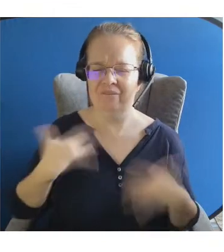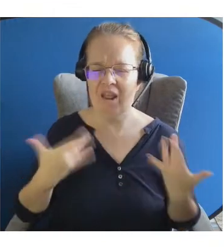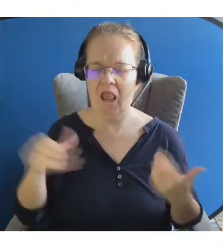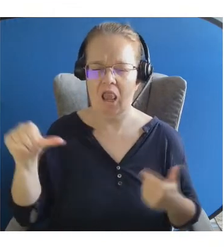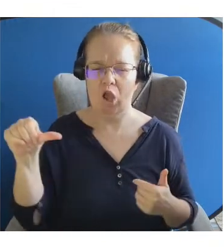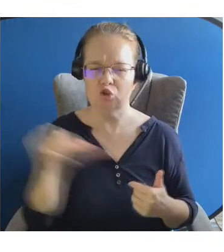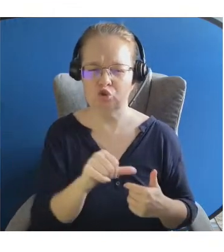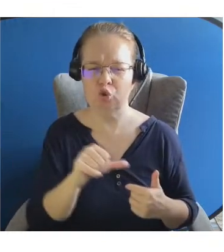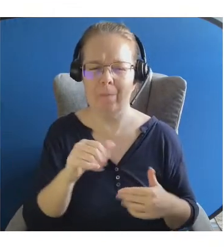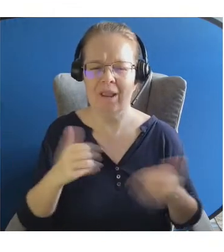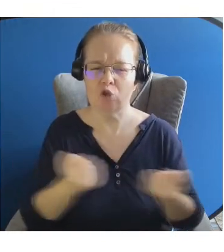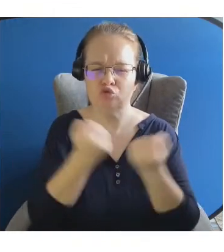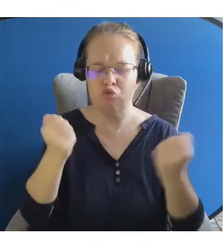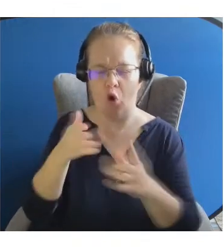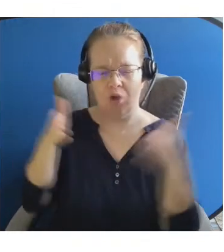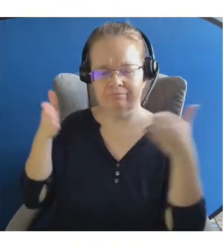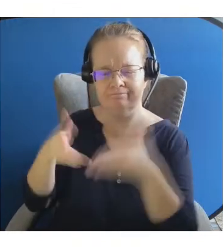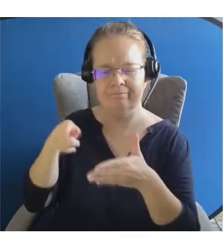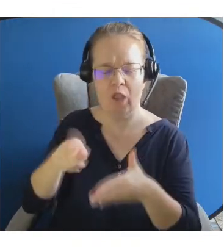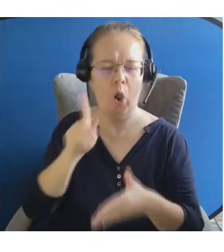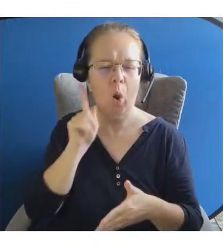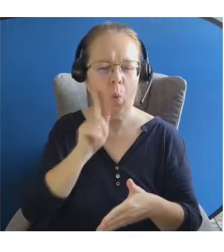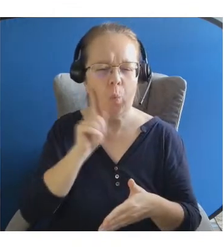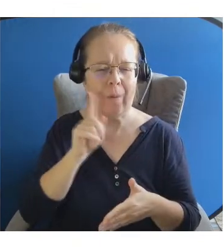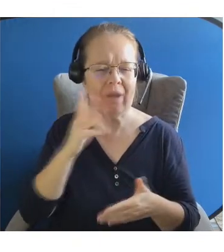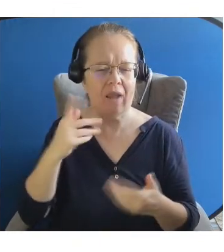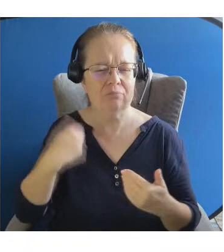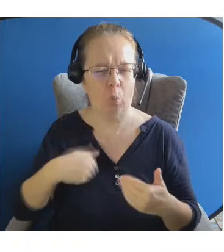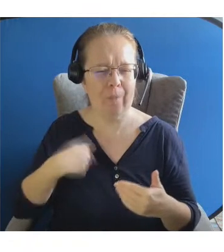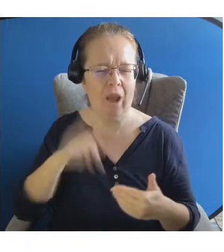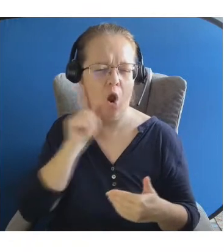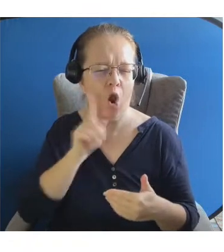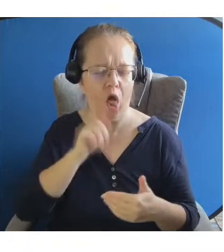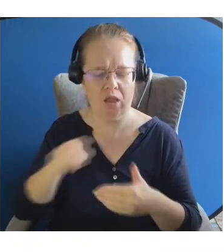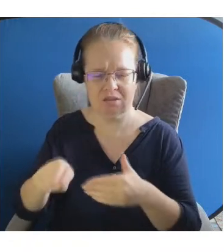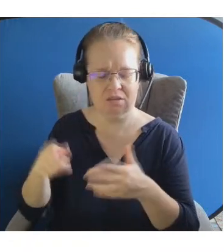girls with disabilities, and one of the